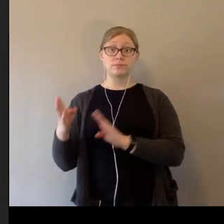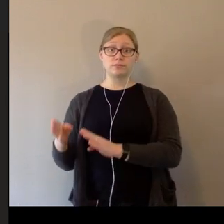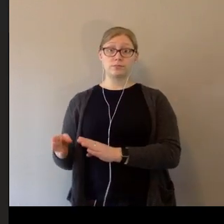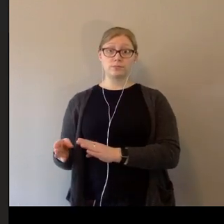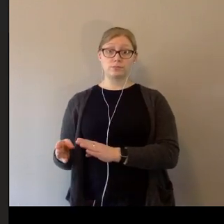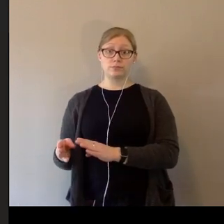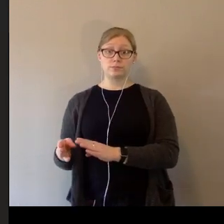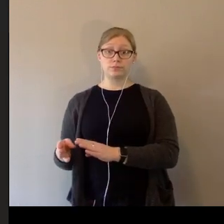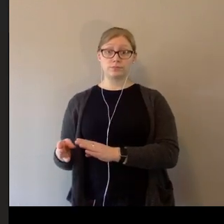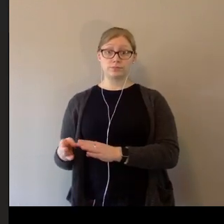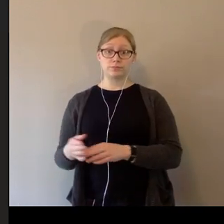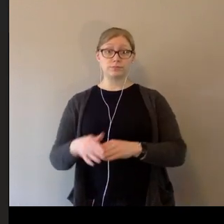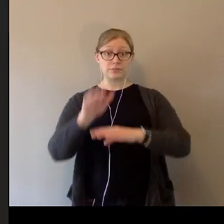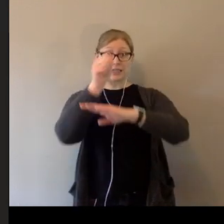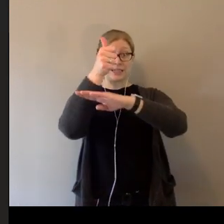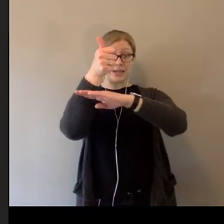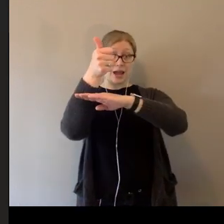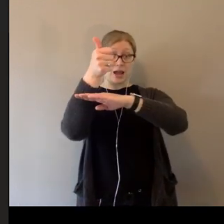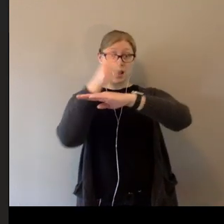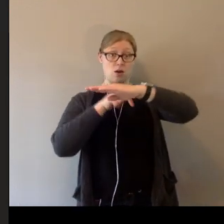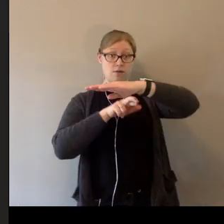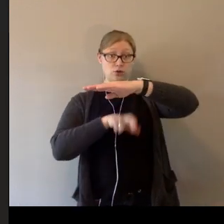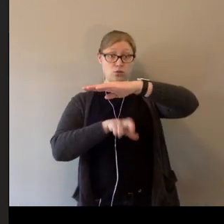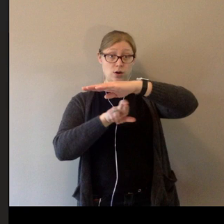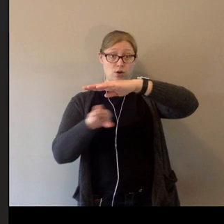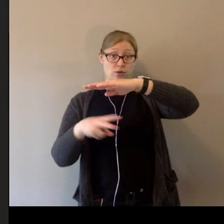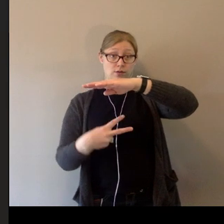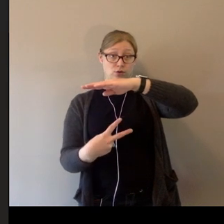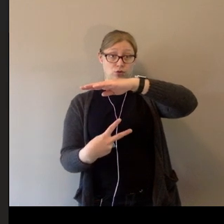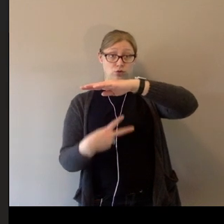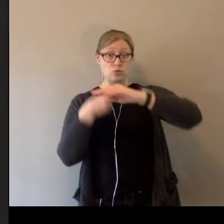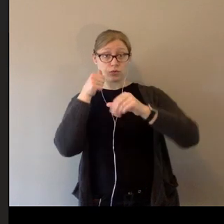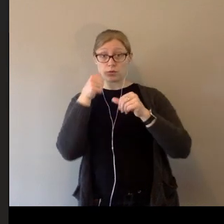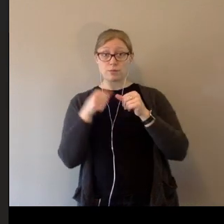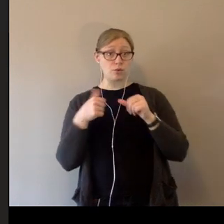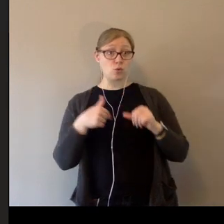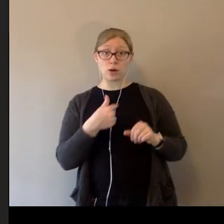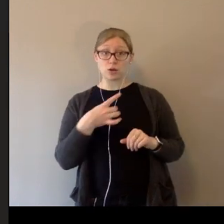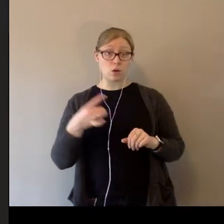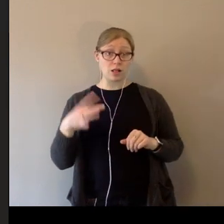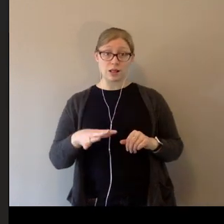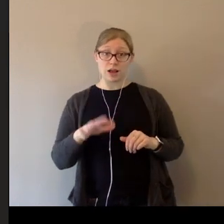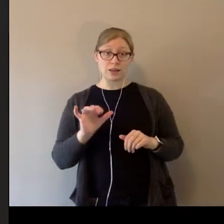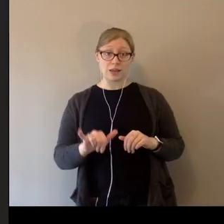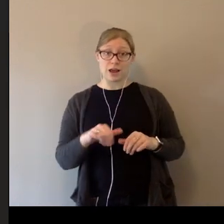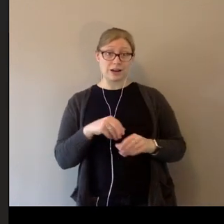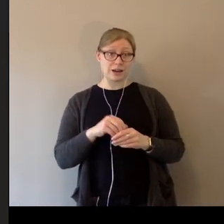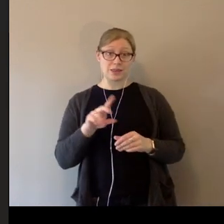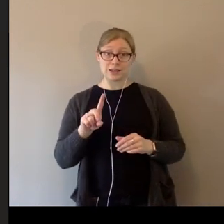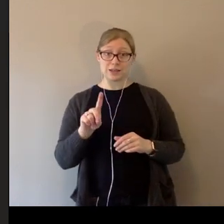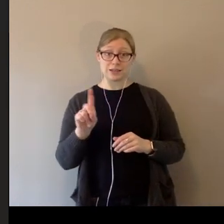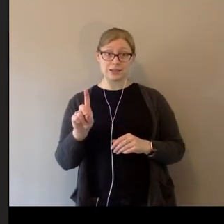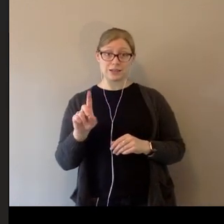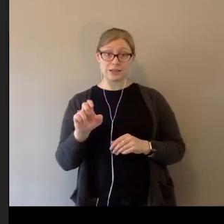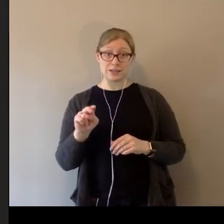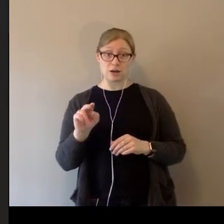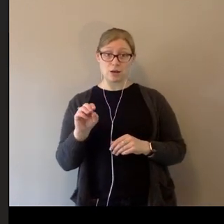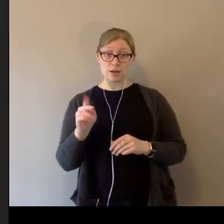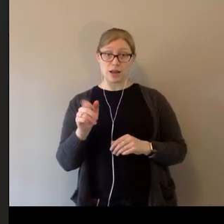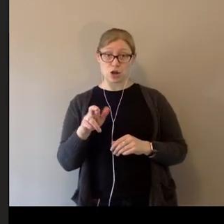Then we have 10 over the square root of 2. And remember, we don't like that radical in the denominator, so we're going to have to do some multiplication